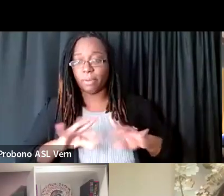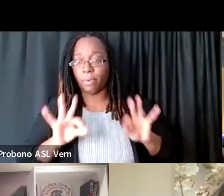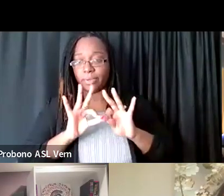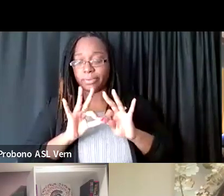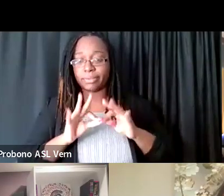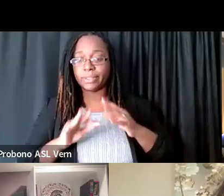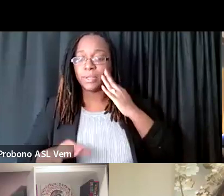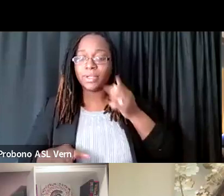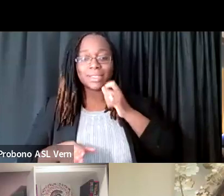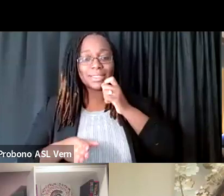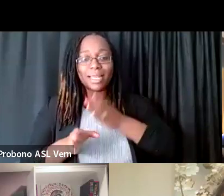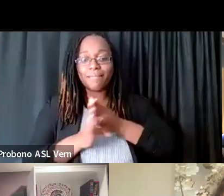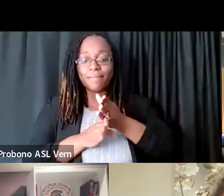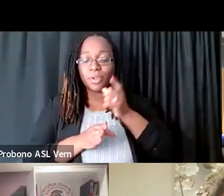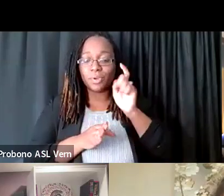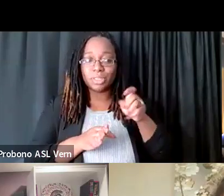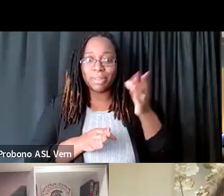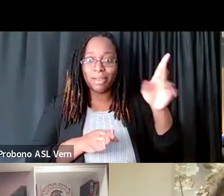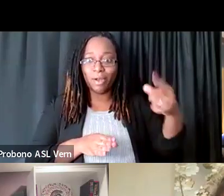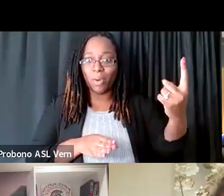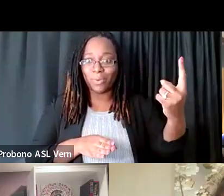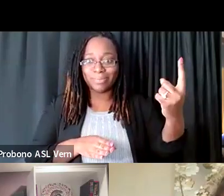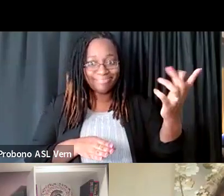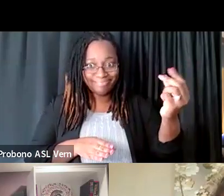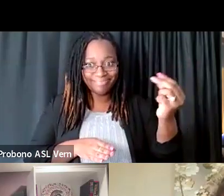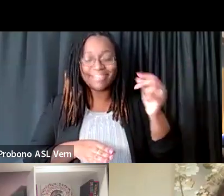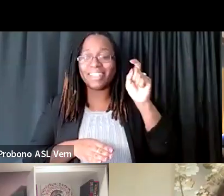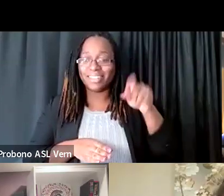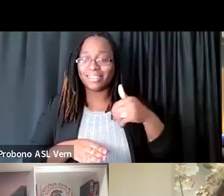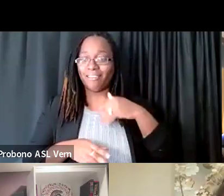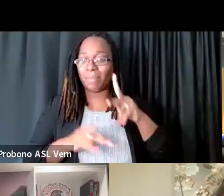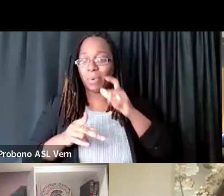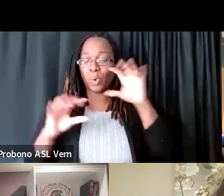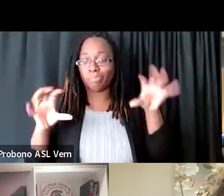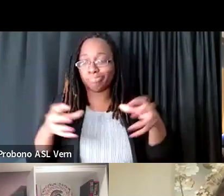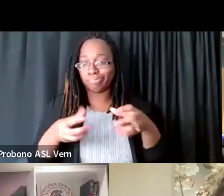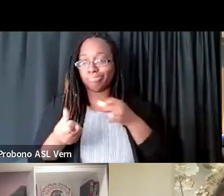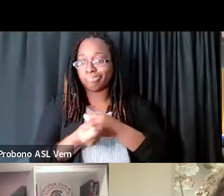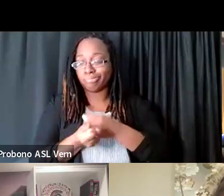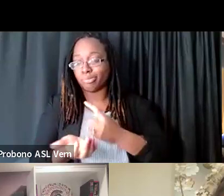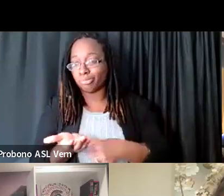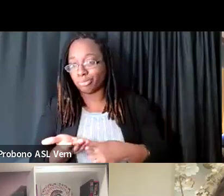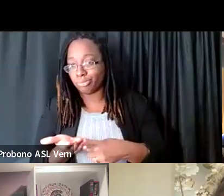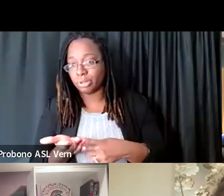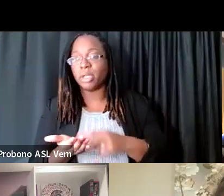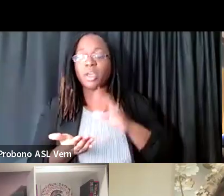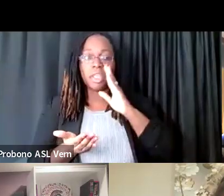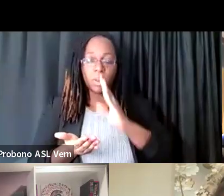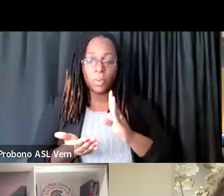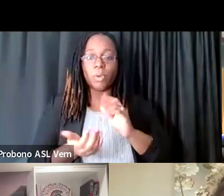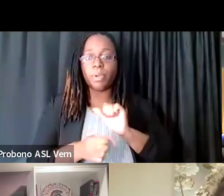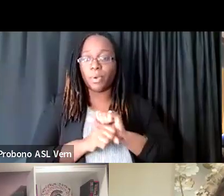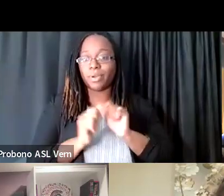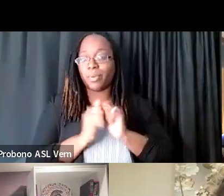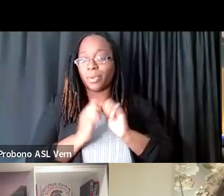field where you want to be out there by yourself. Having people that you can talk to, because you're going to be working with communities that you don't represent,